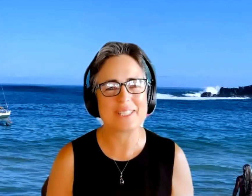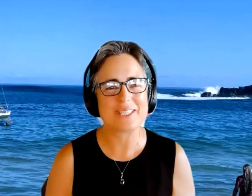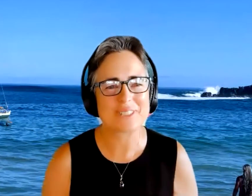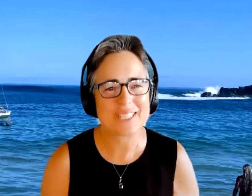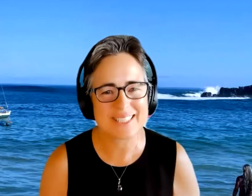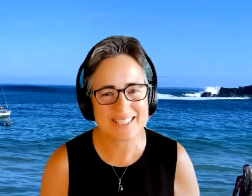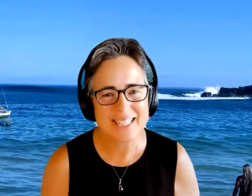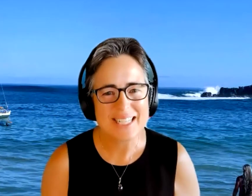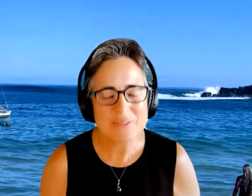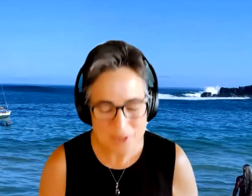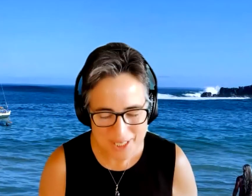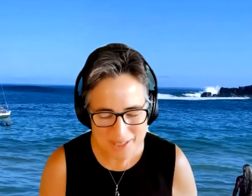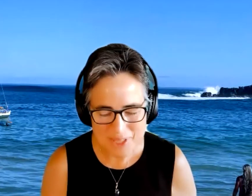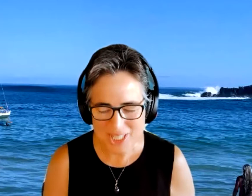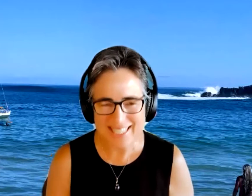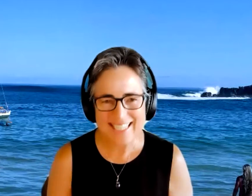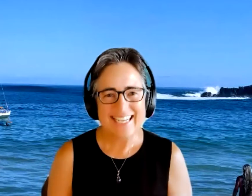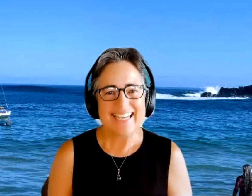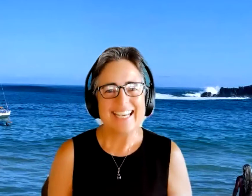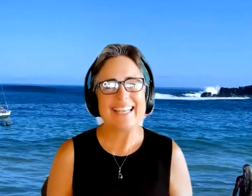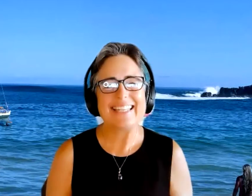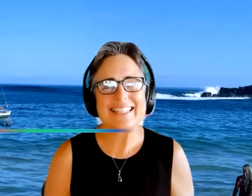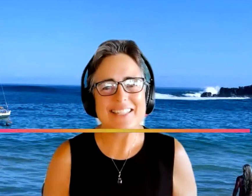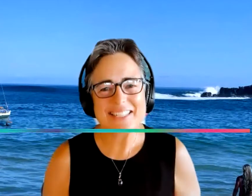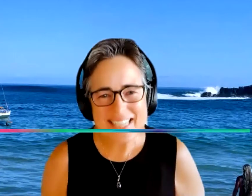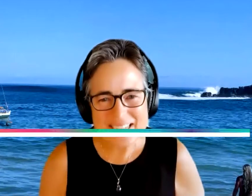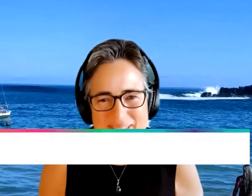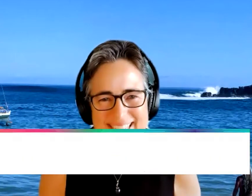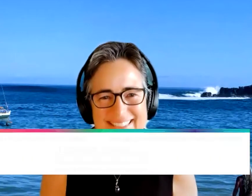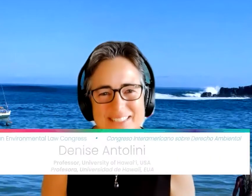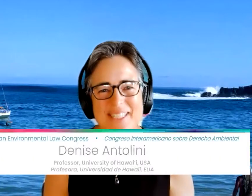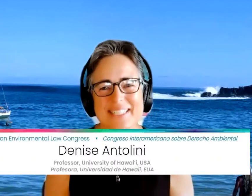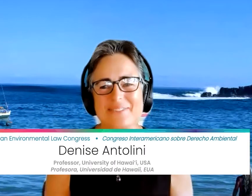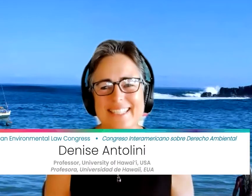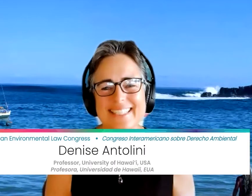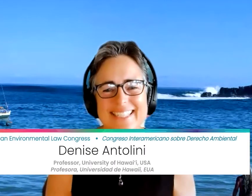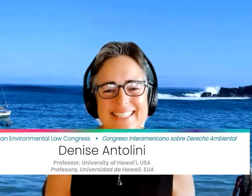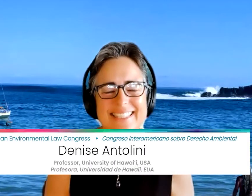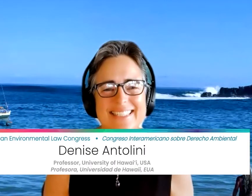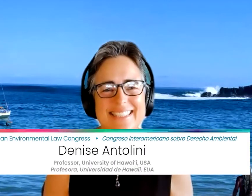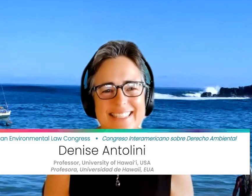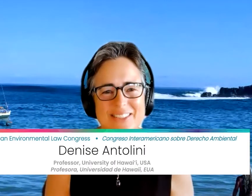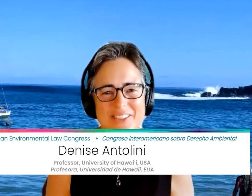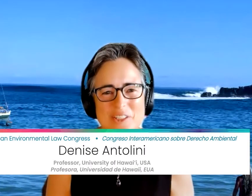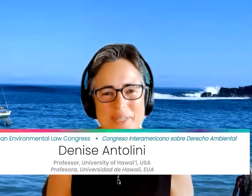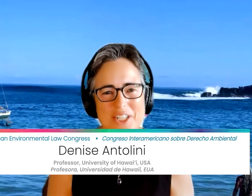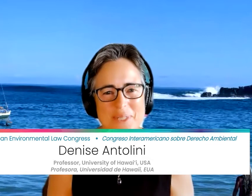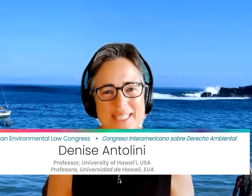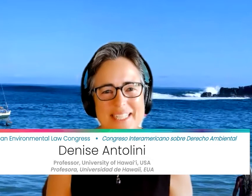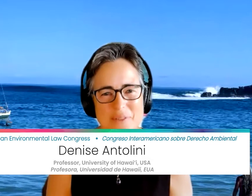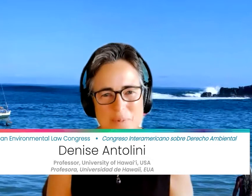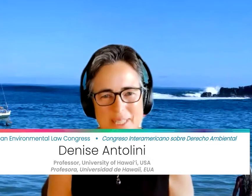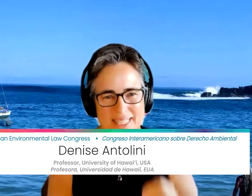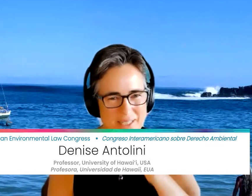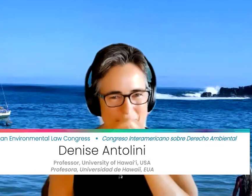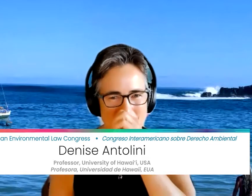for everything you've done for the commission. And alongside me now is my dear friend and colleague, Justice Antonio Benjamin,